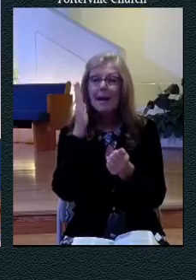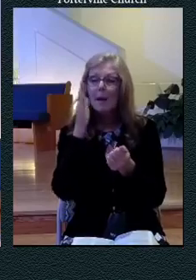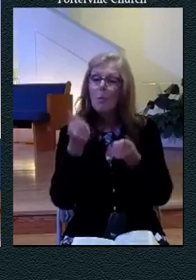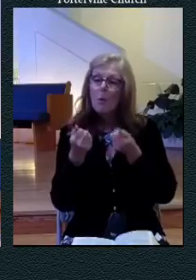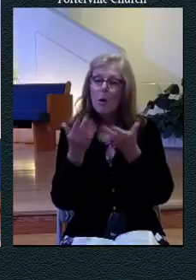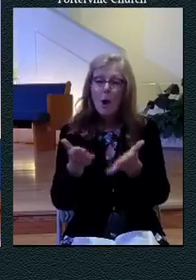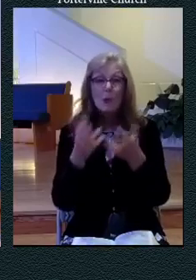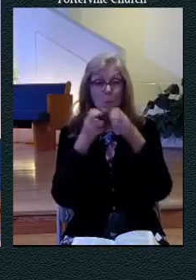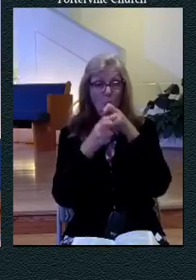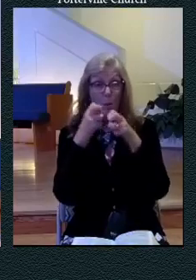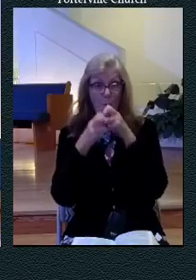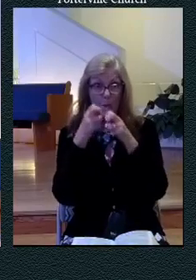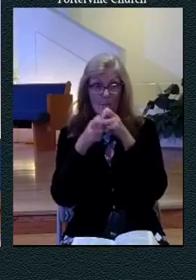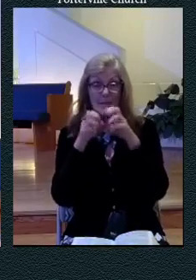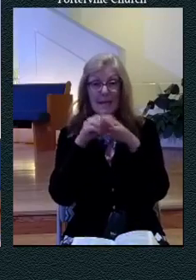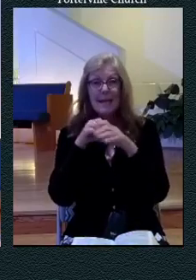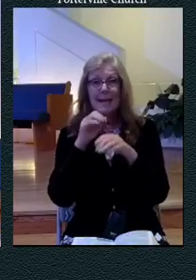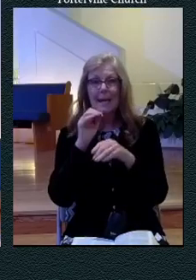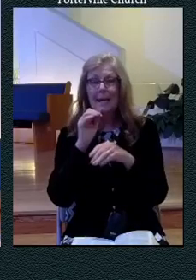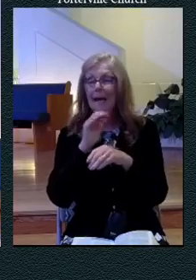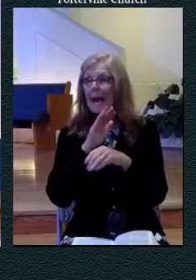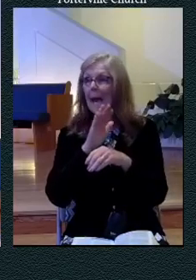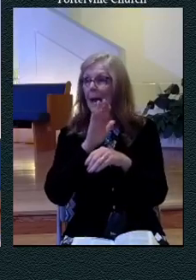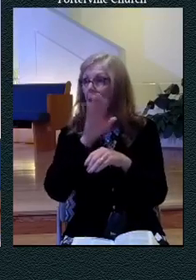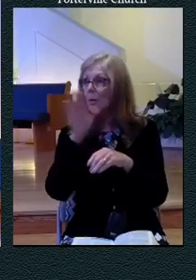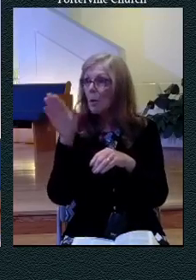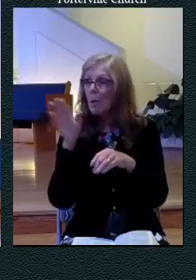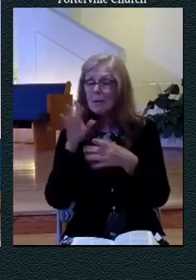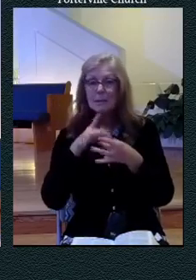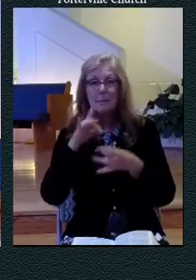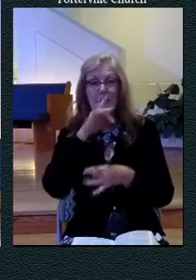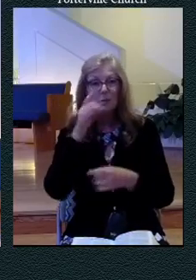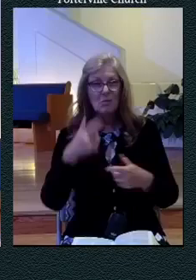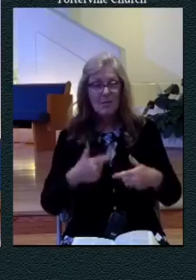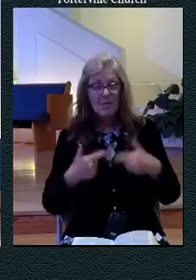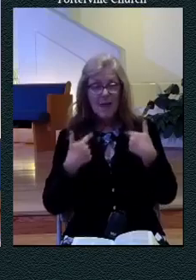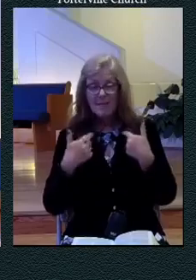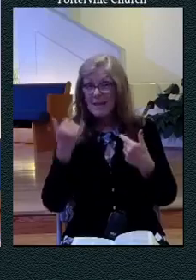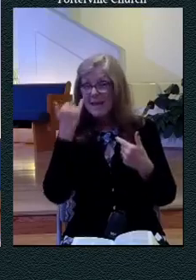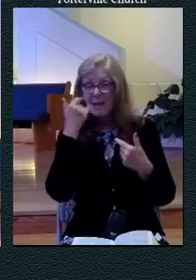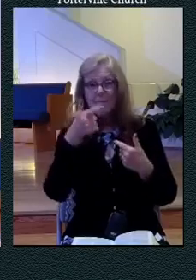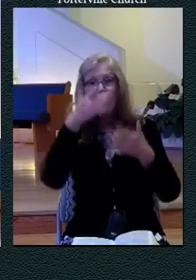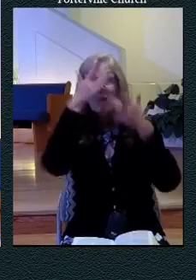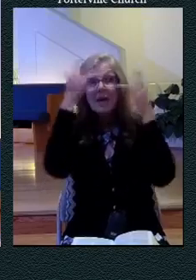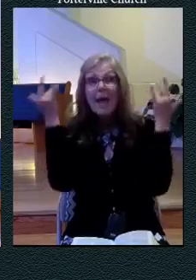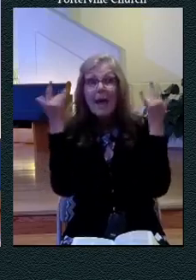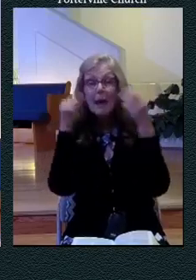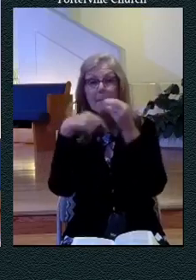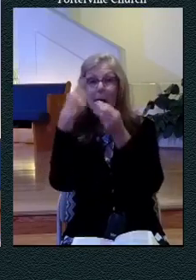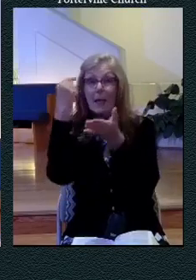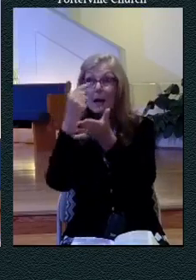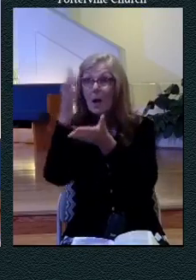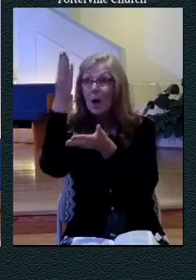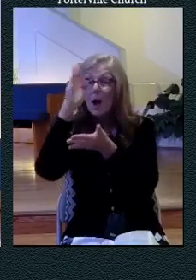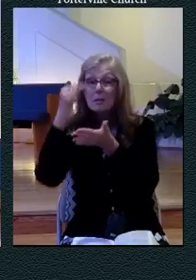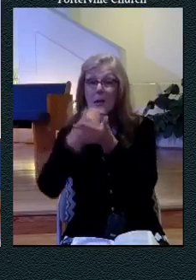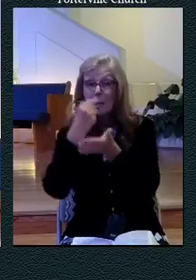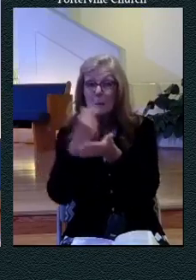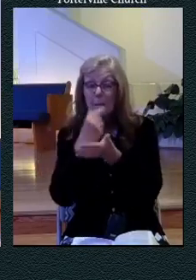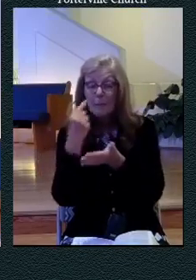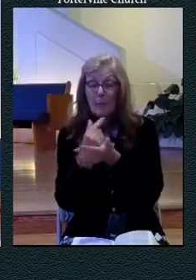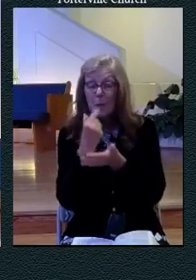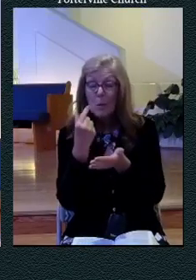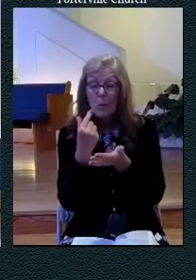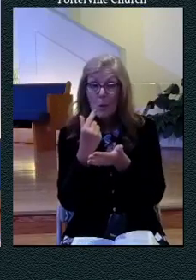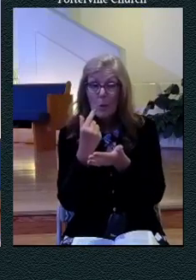in the spiritual life. Lose sight of that gospel beacon, and in some way or another,